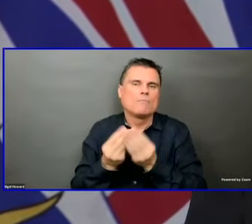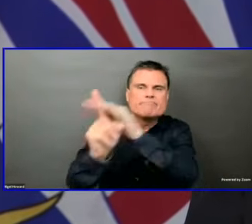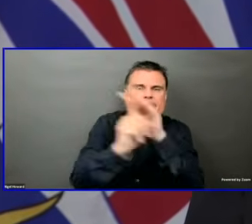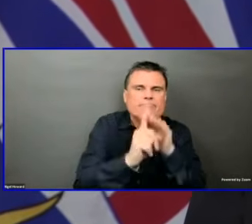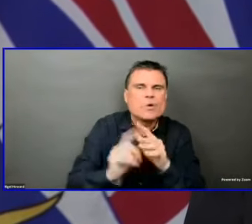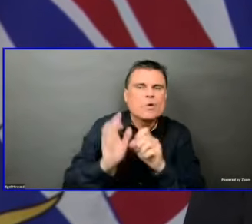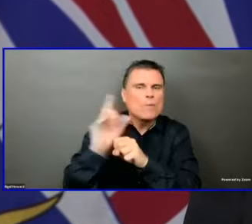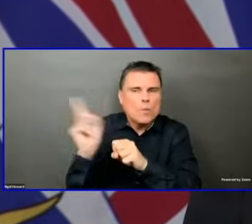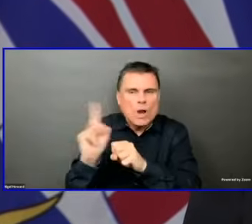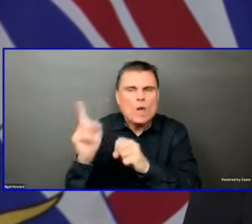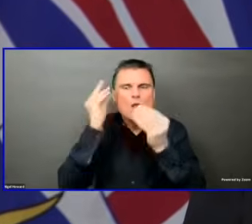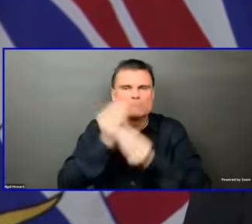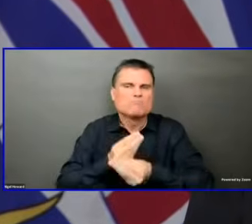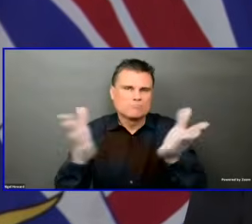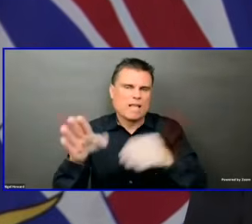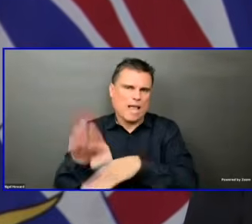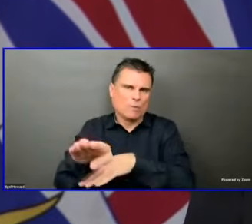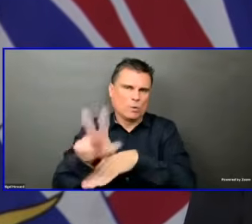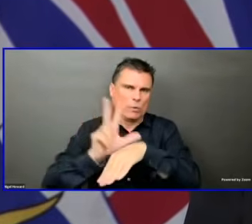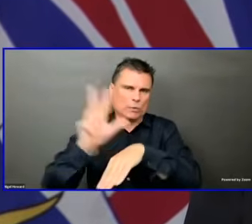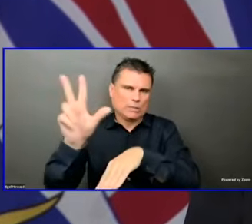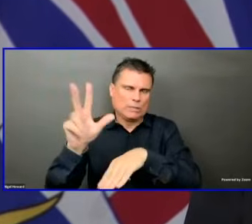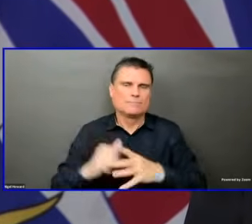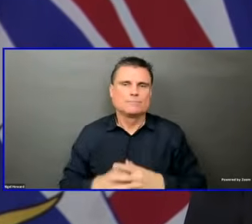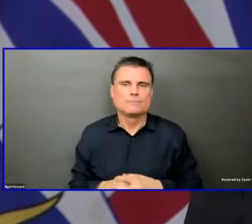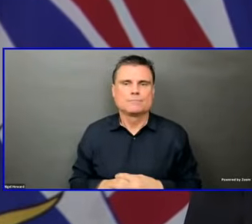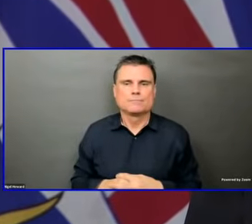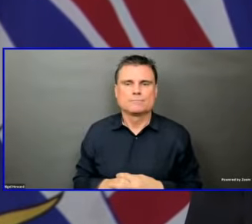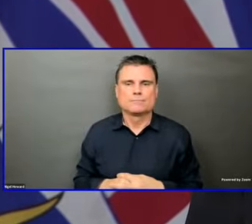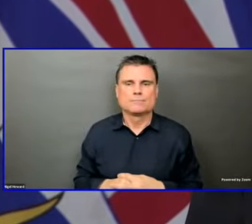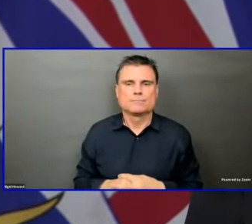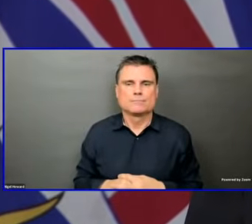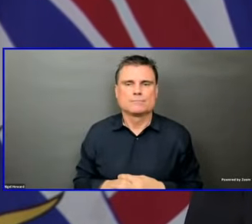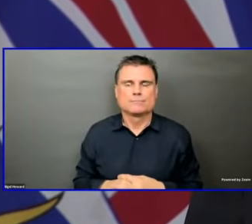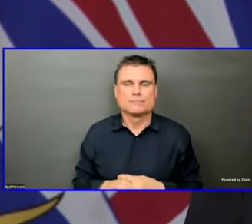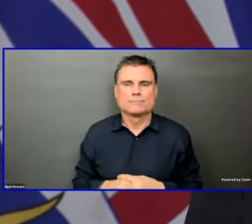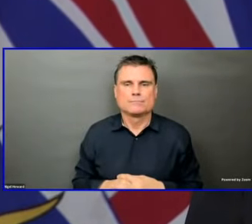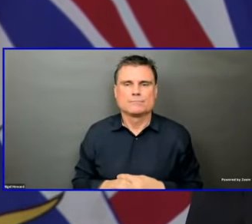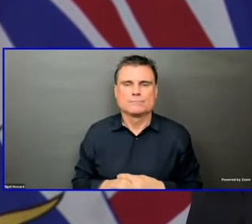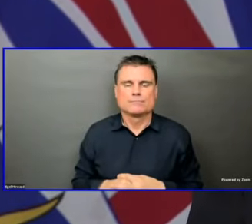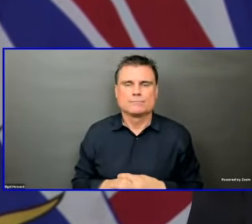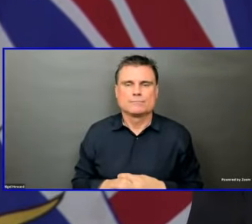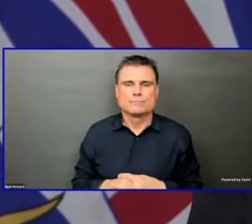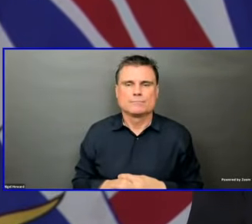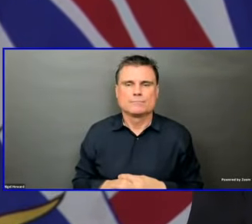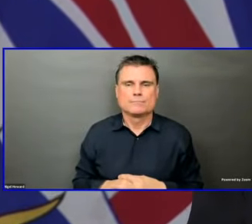gov.bc.ca/COVID restrictions. And for information about the province's orders and pandemic supports, visit